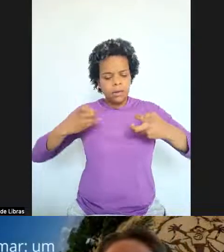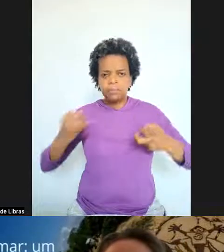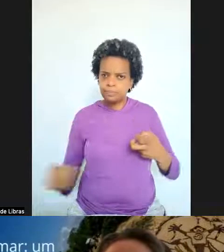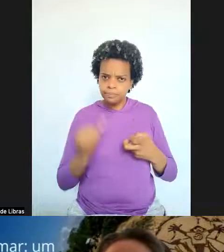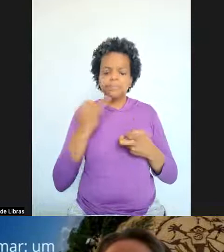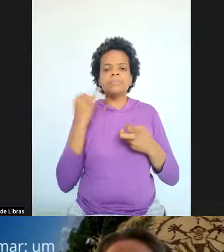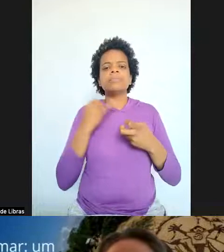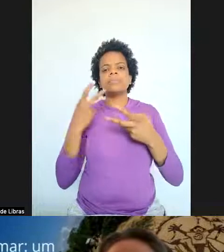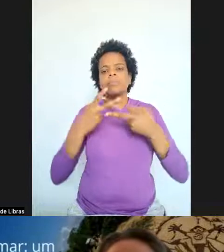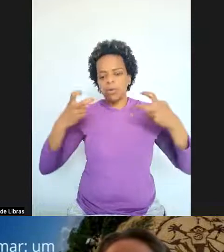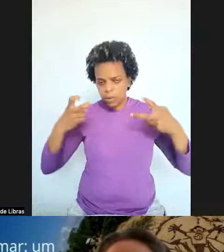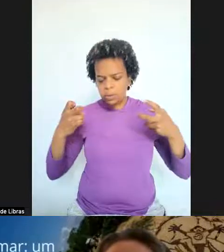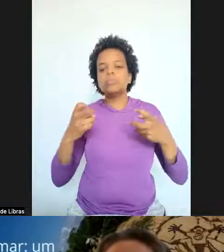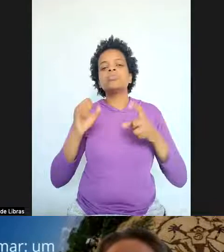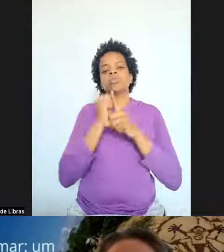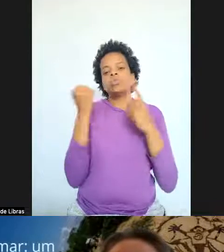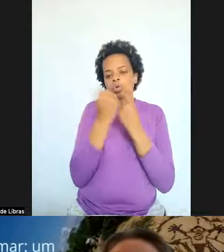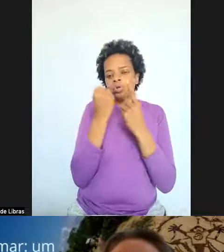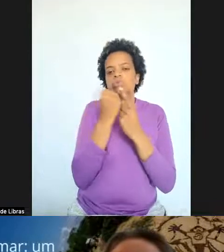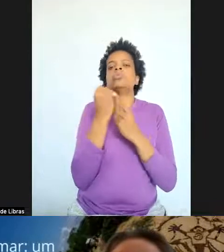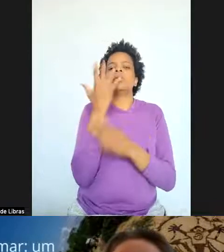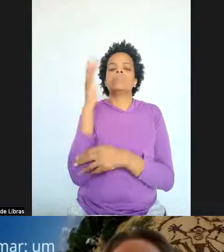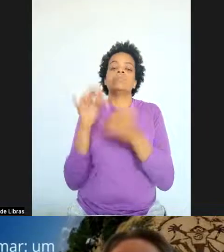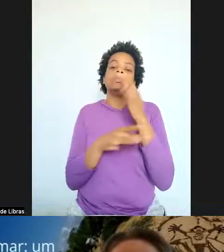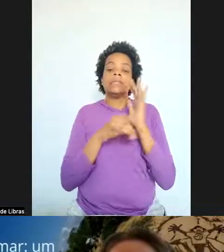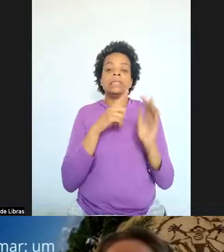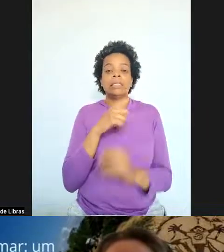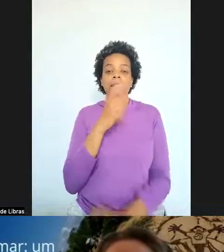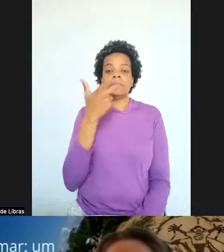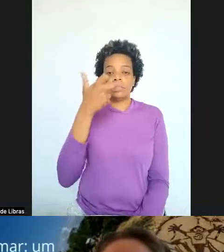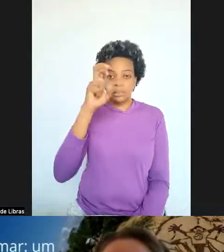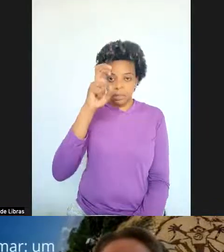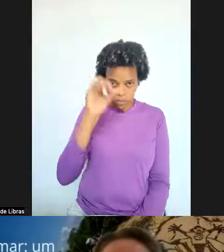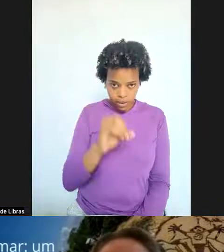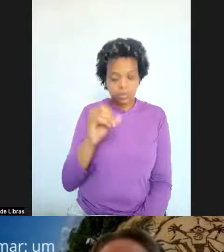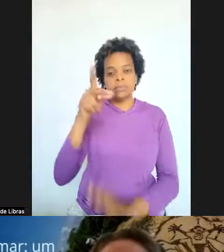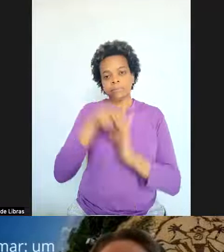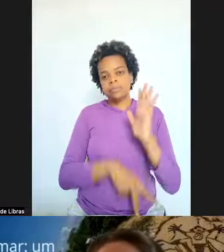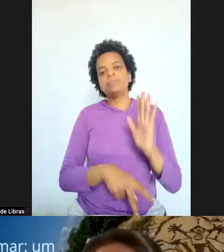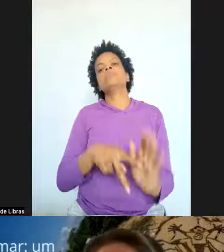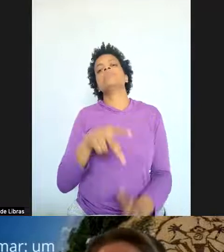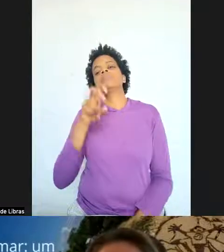Petrobras. Our environmental project today has